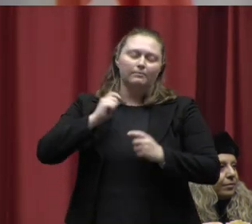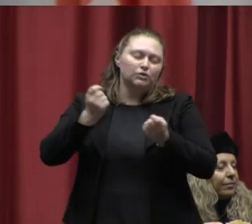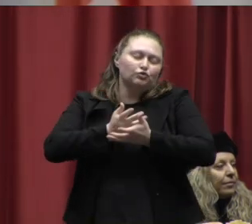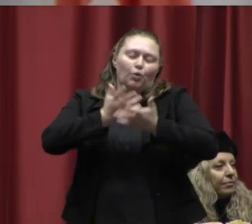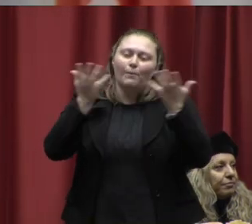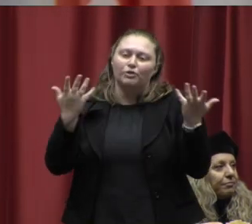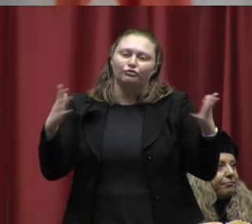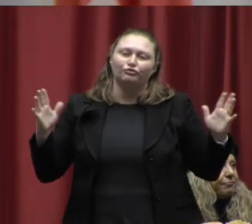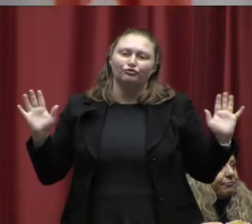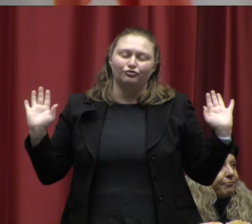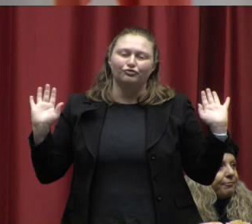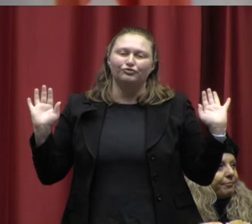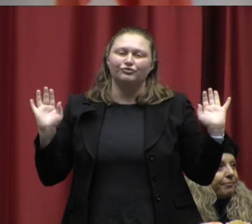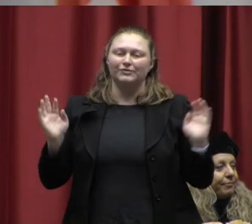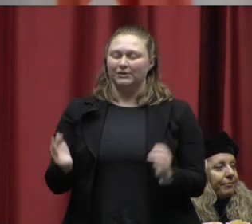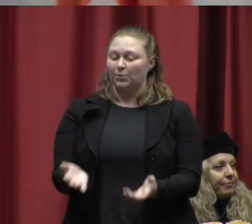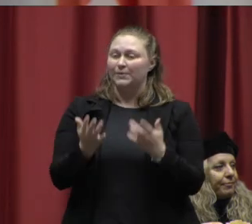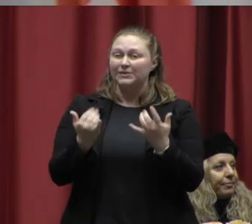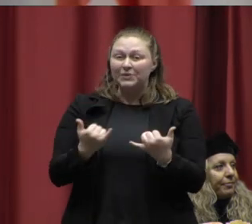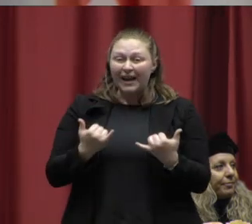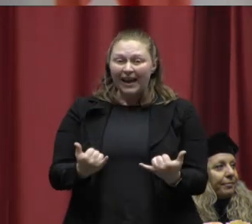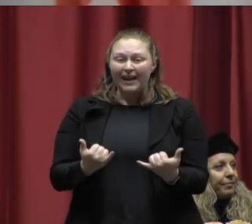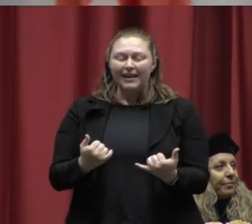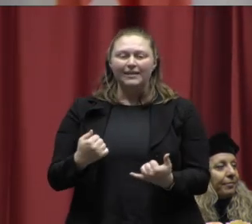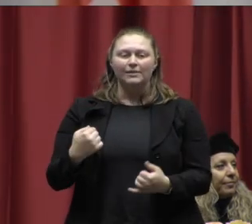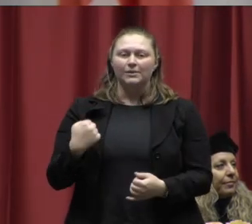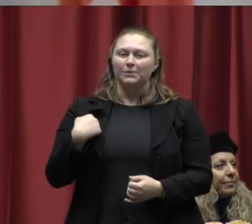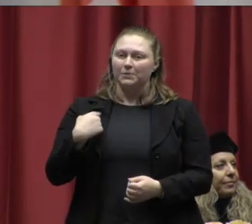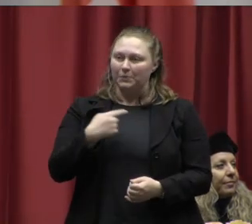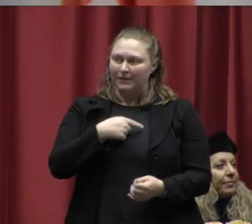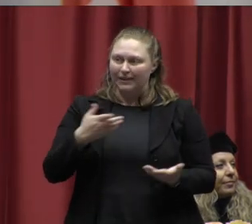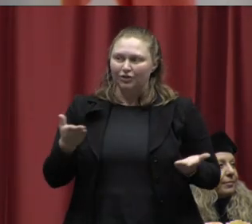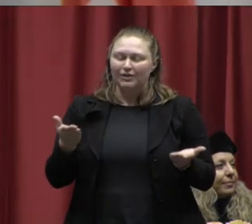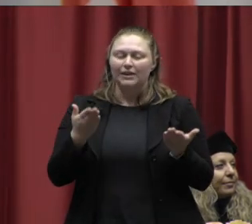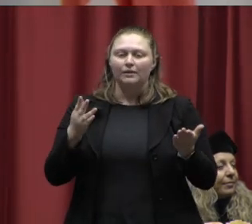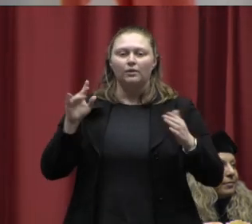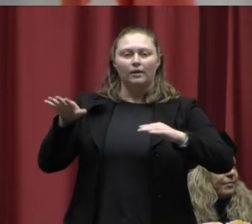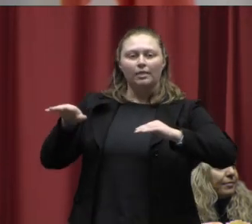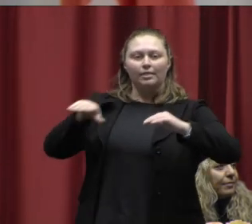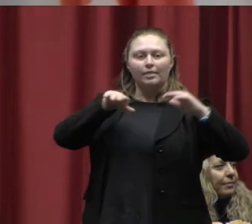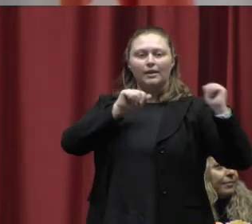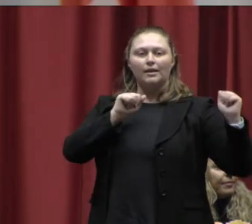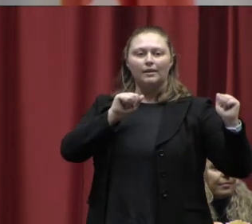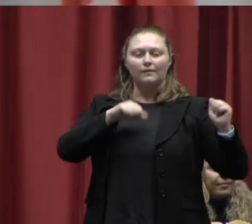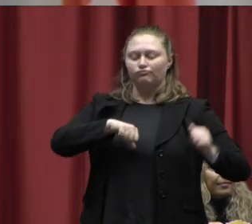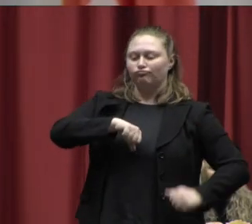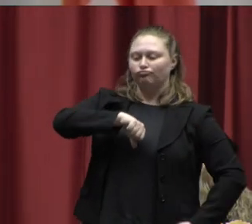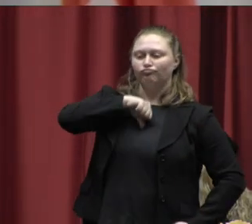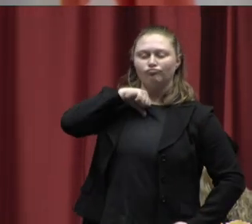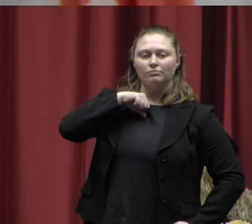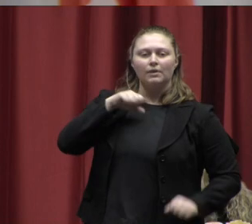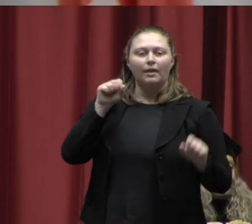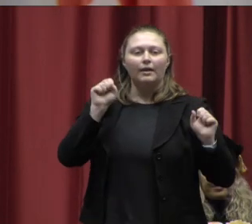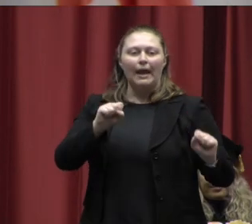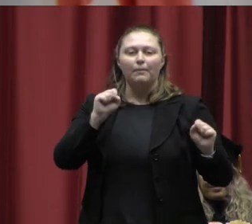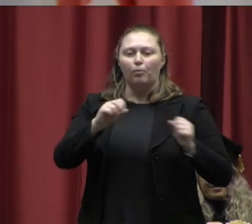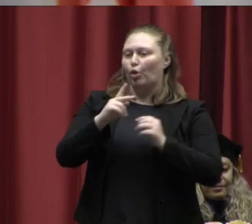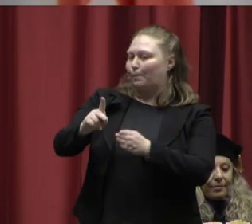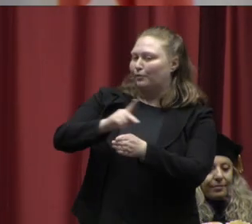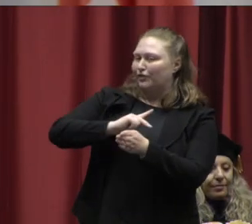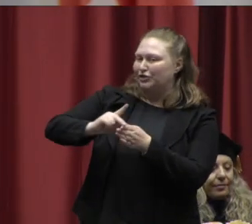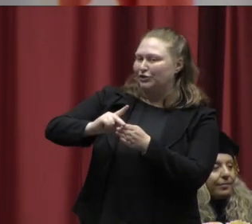much. So today, you leave here as confident and capable